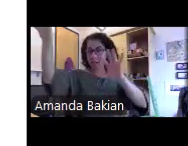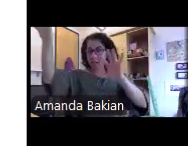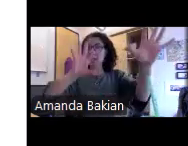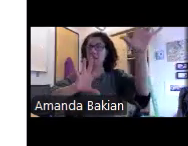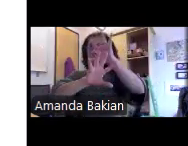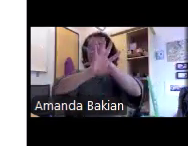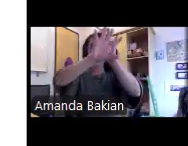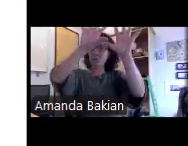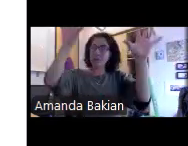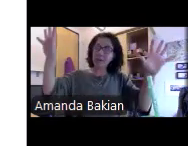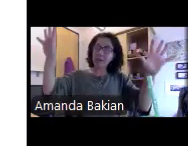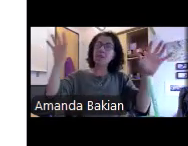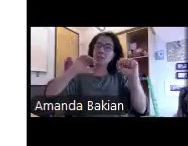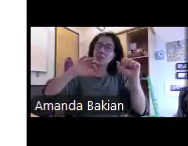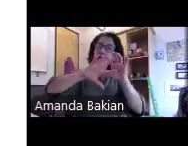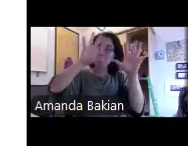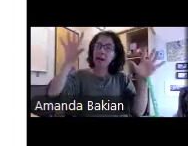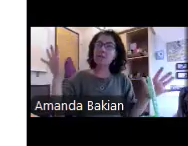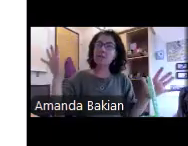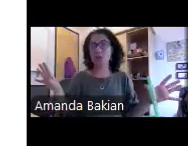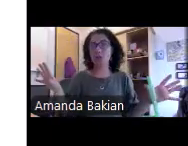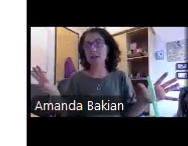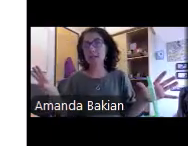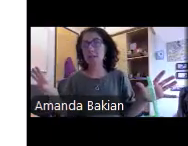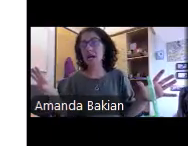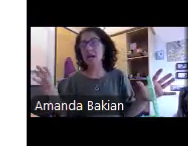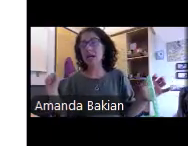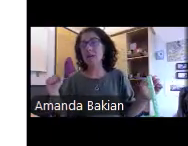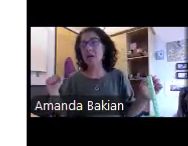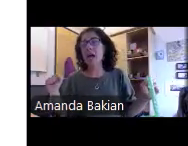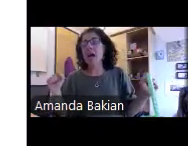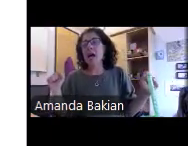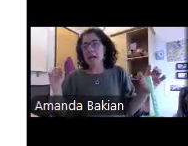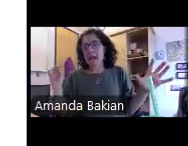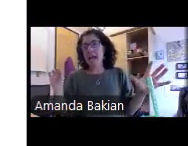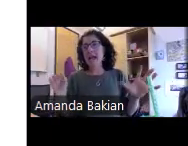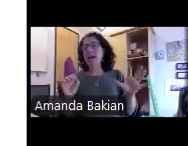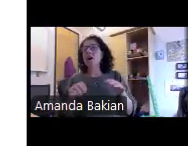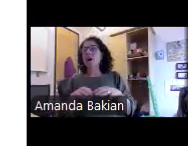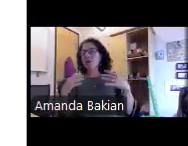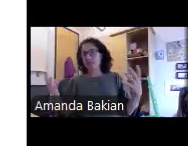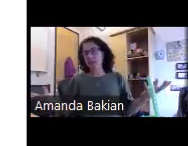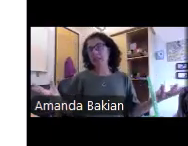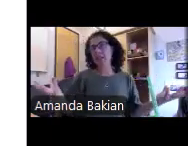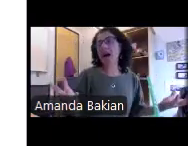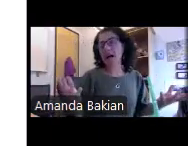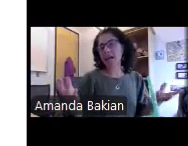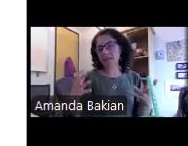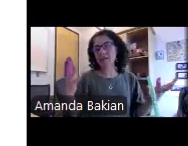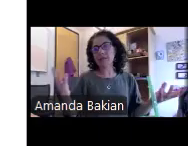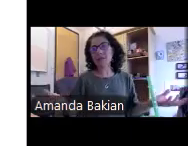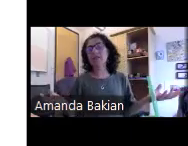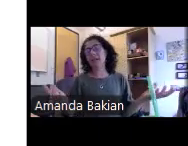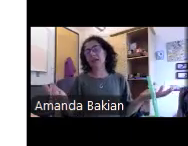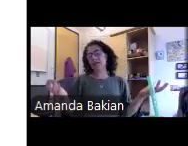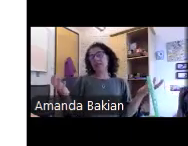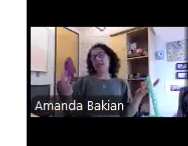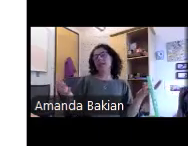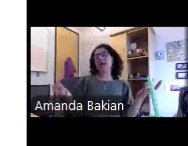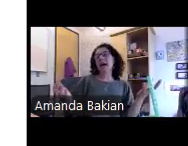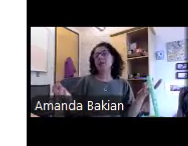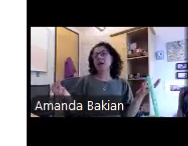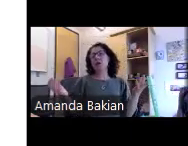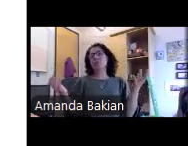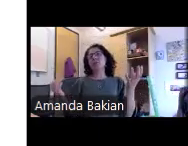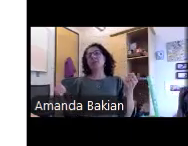represent, we have coverage throughout the U.S. And often I think that